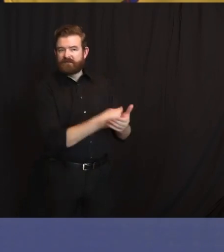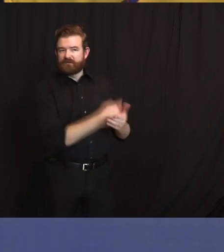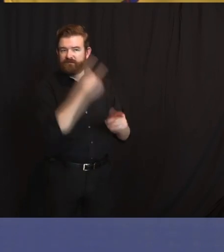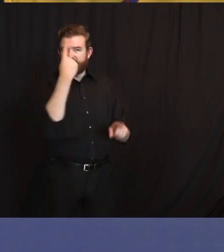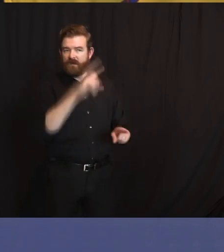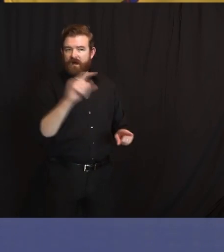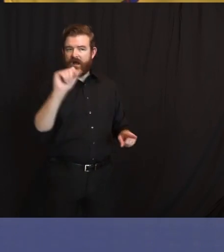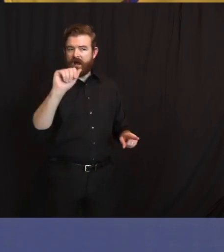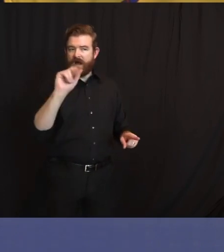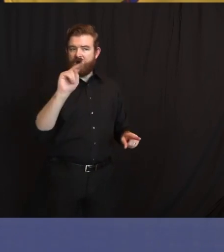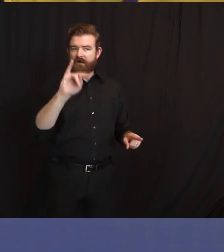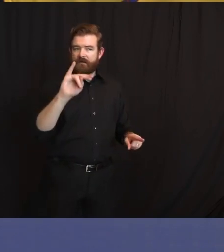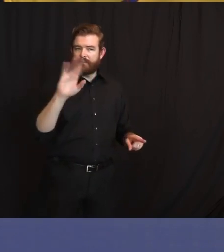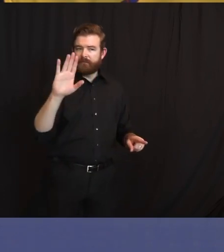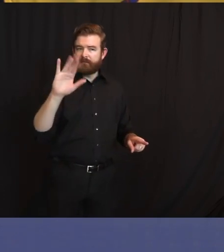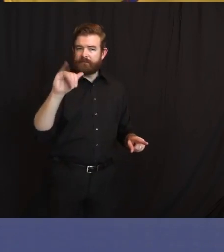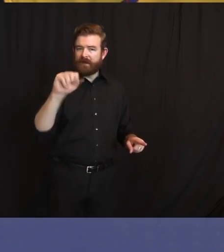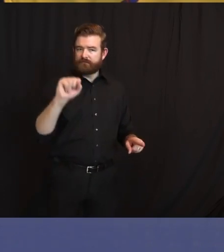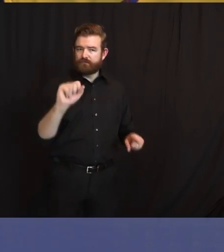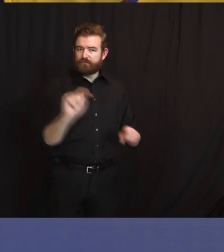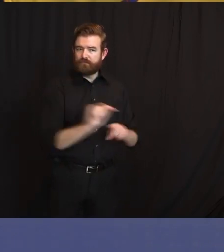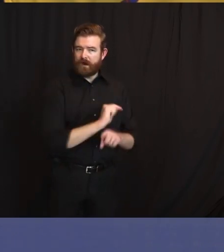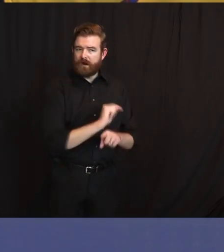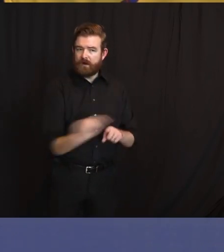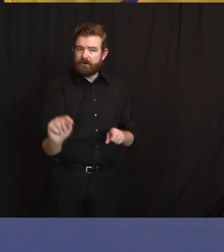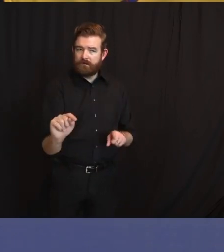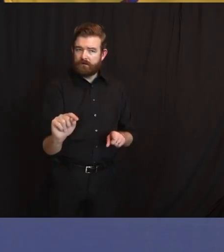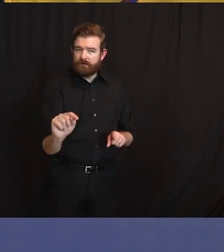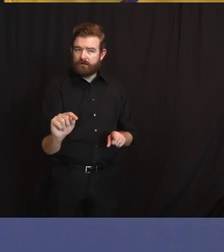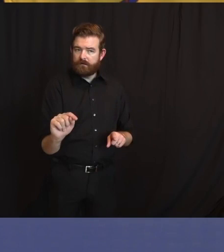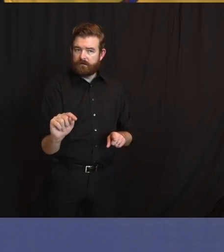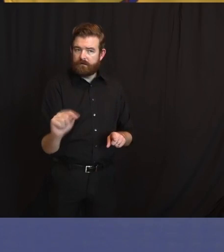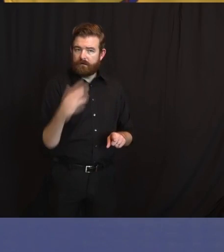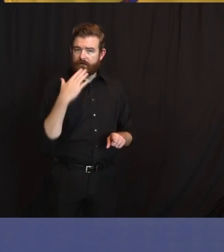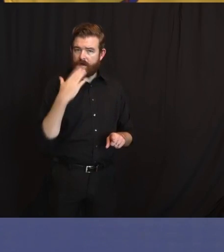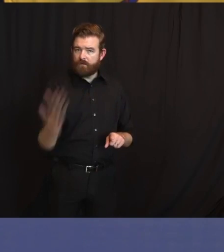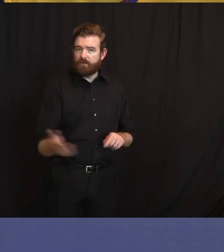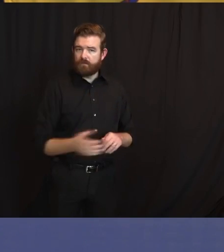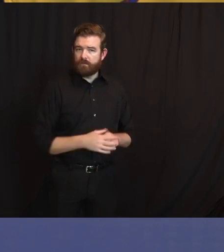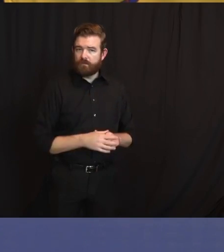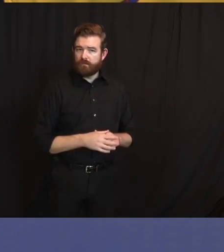the national movement for racial justice? Thanks. Thank you.